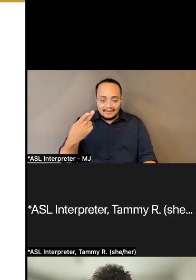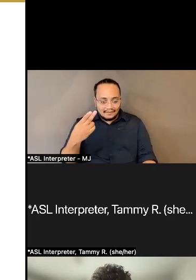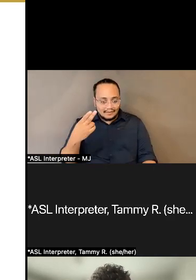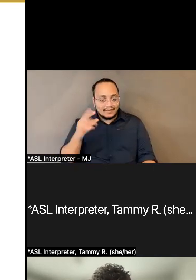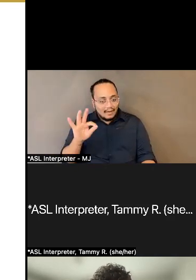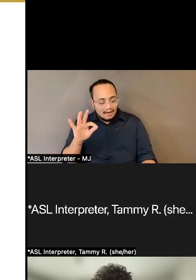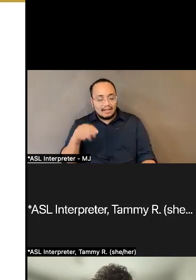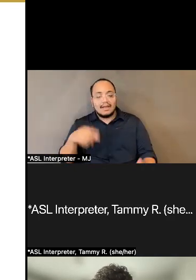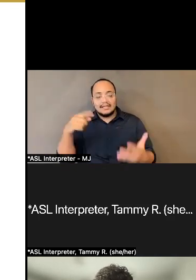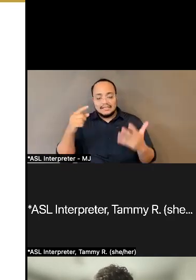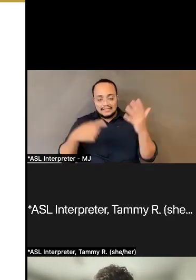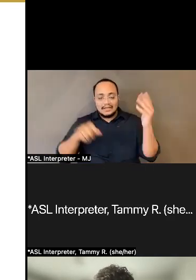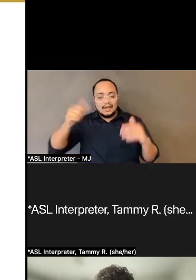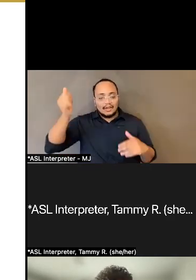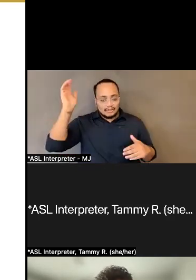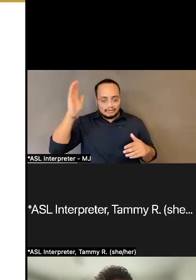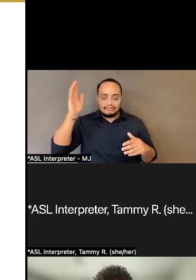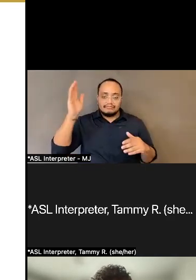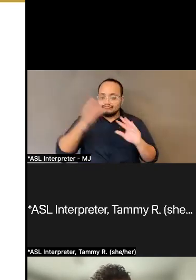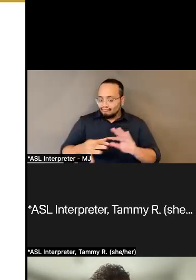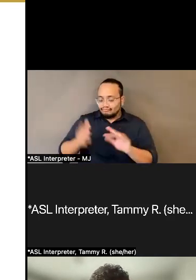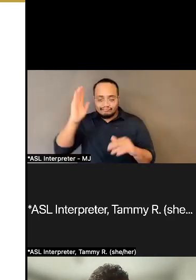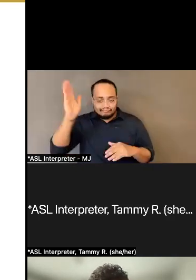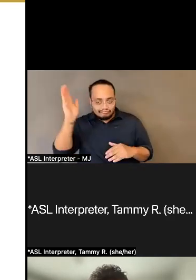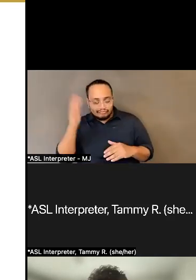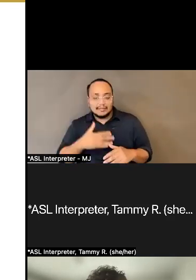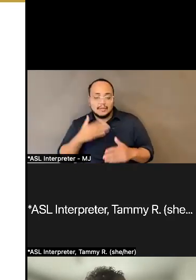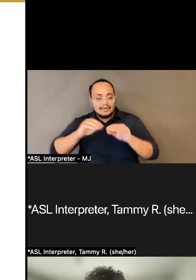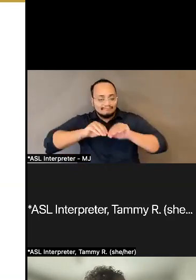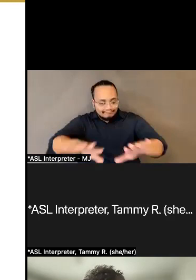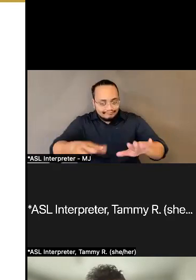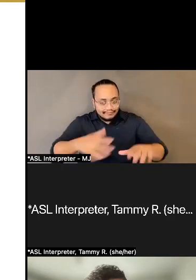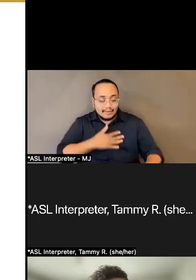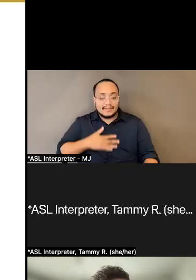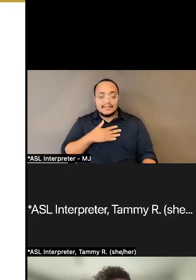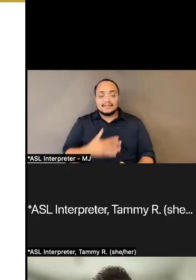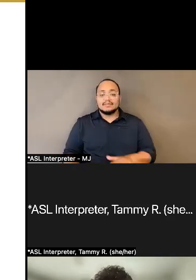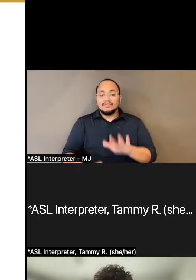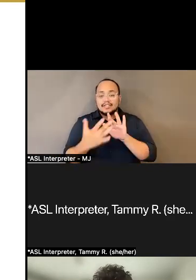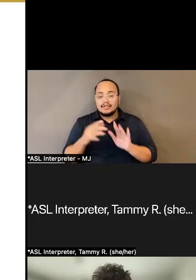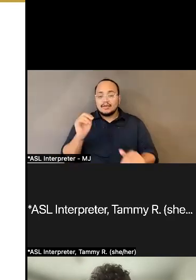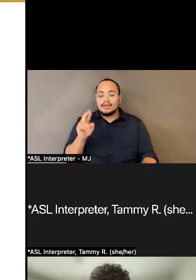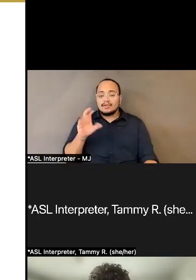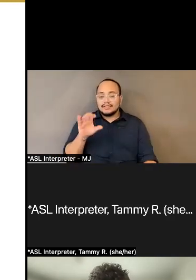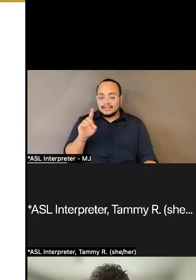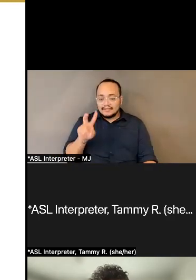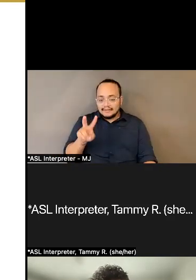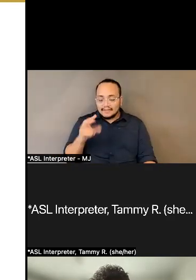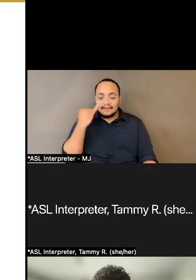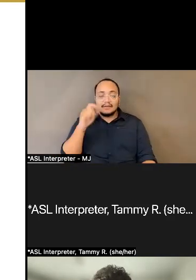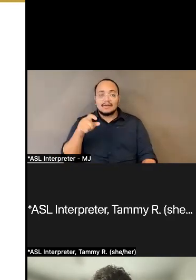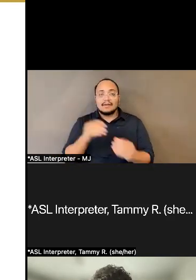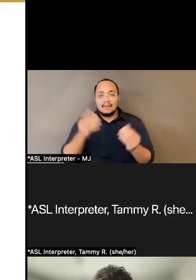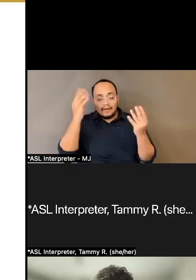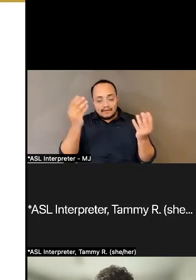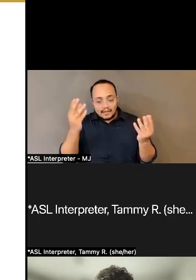were shared by presenters today. Please reach out to NRCDV if you need additional information. Our